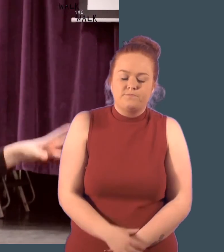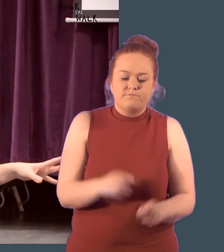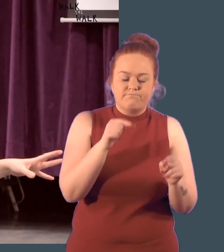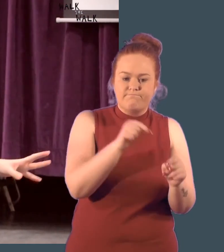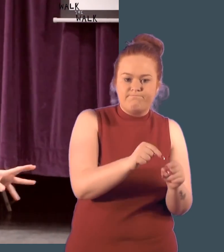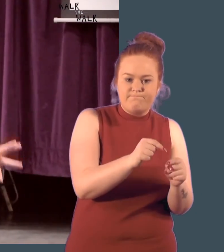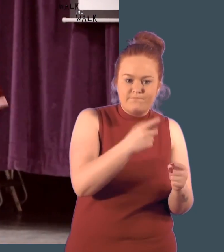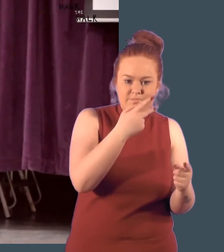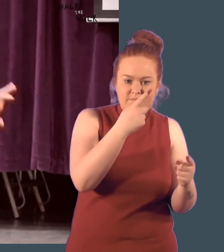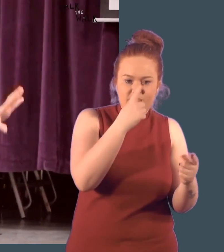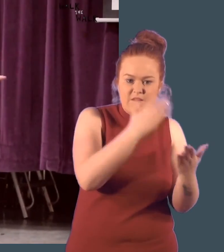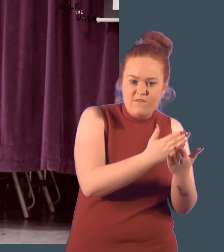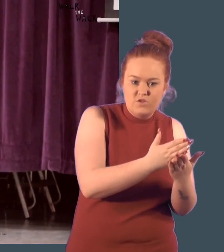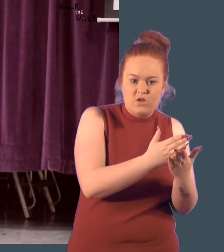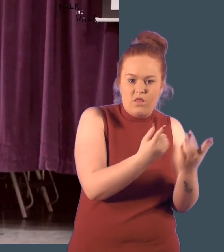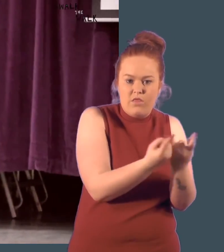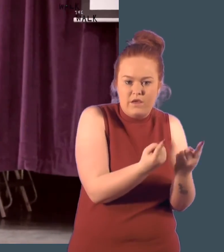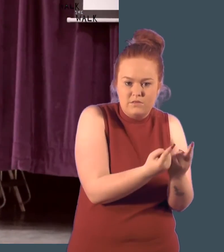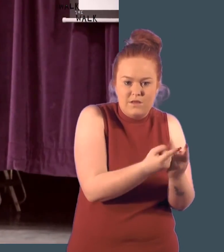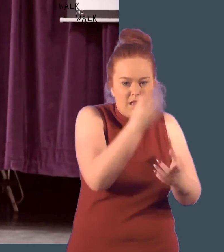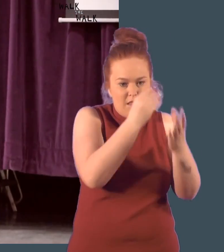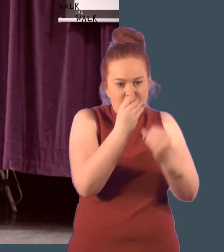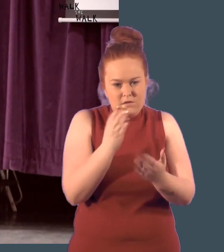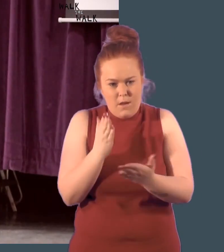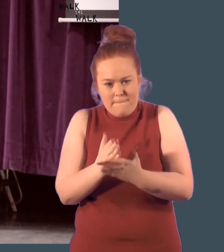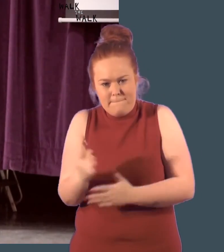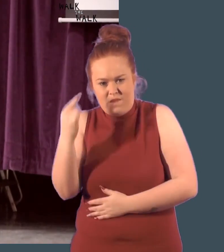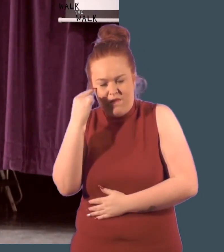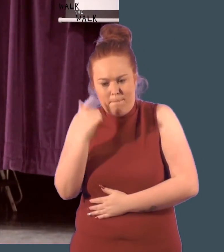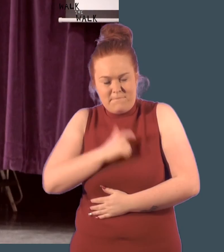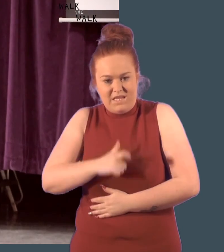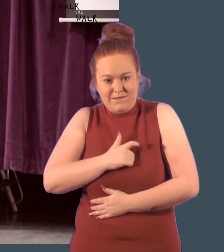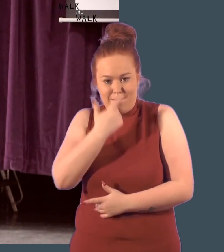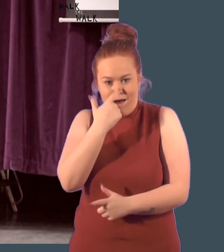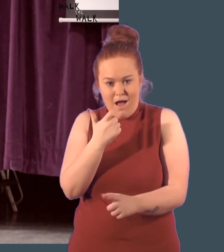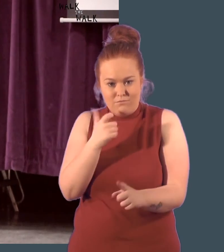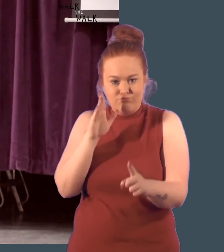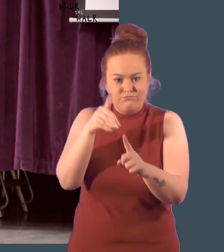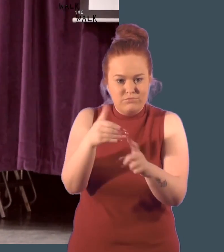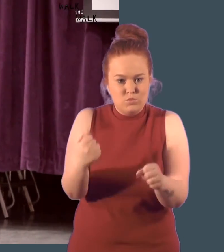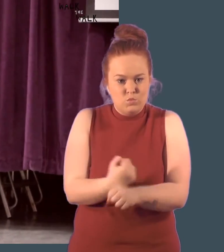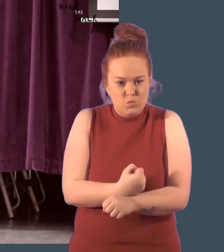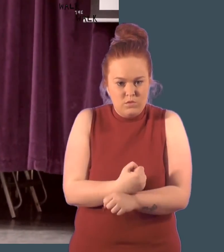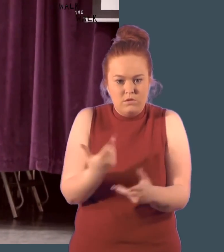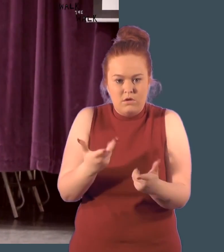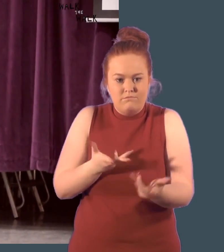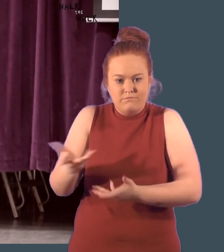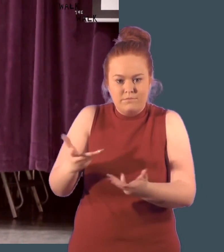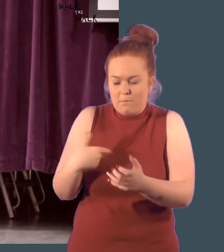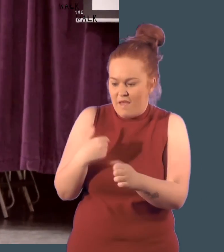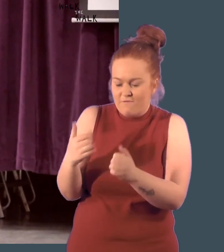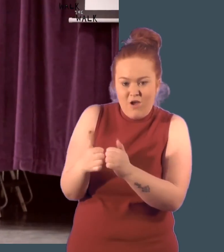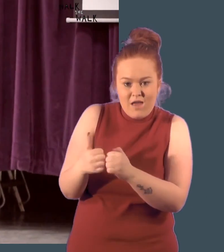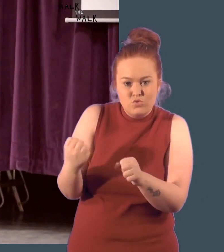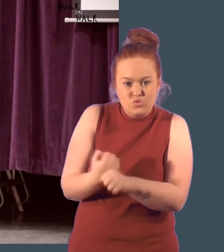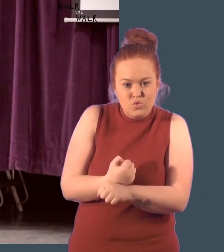It takes it out of that fictional side of things. And this is learners now thinking about what can I personally do? What can I talk